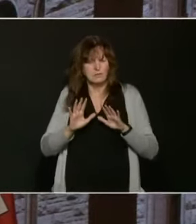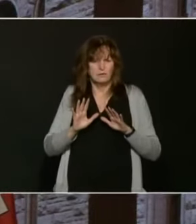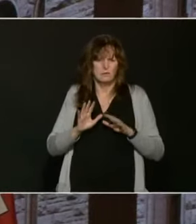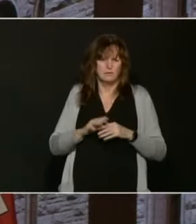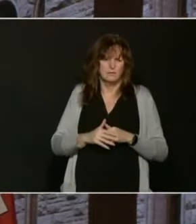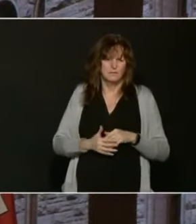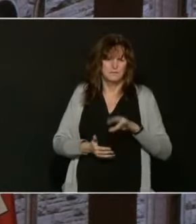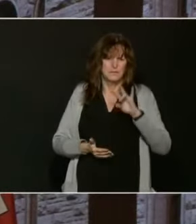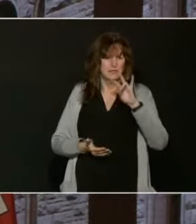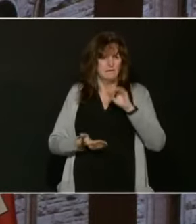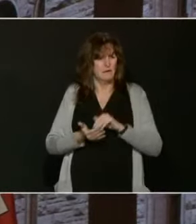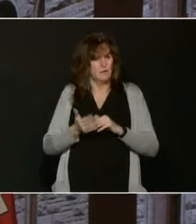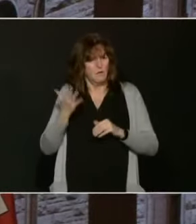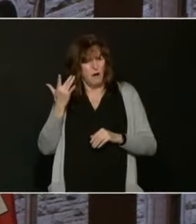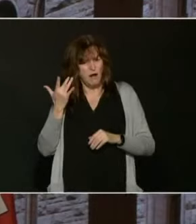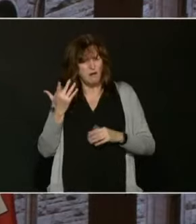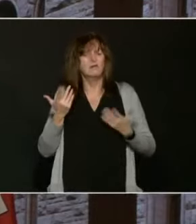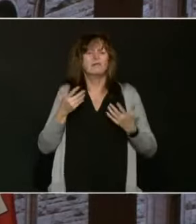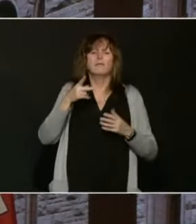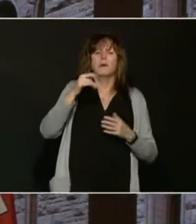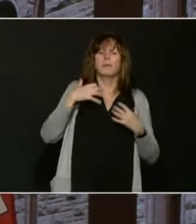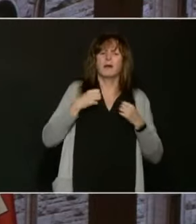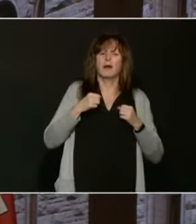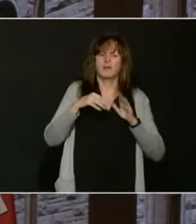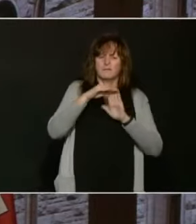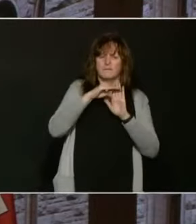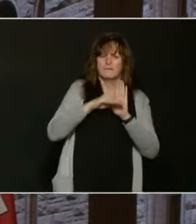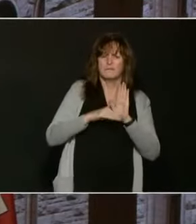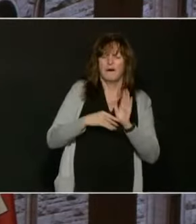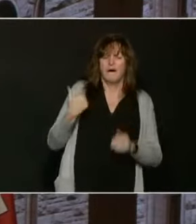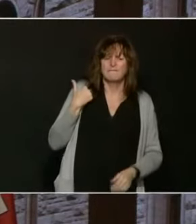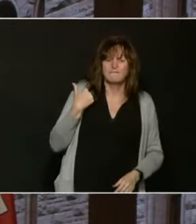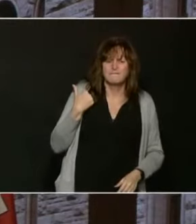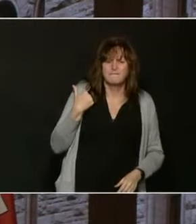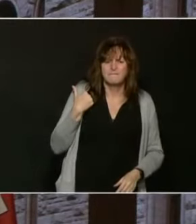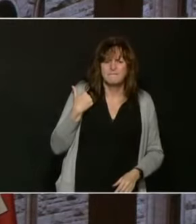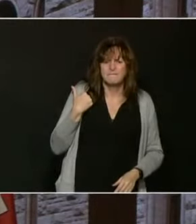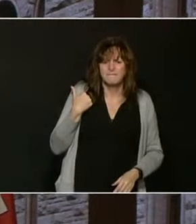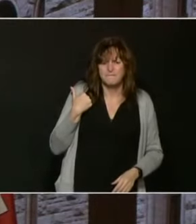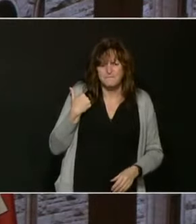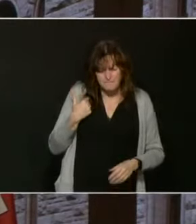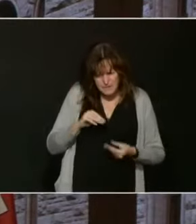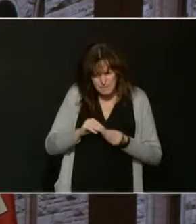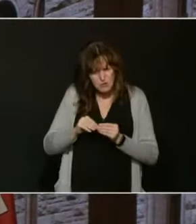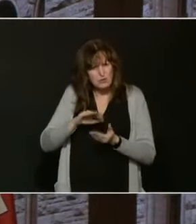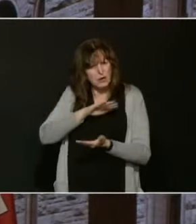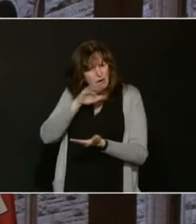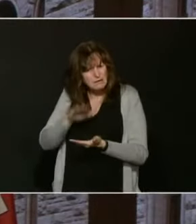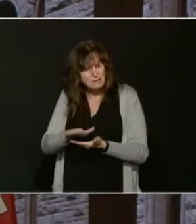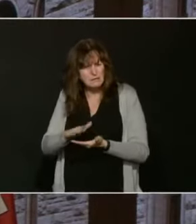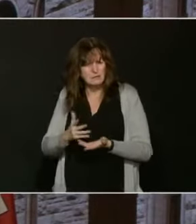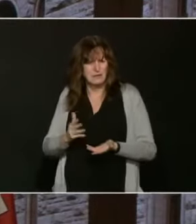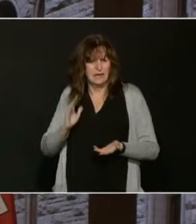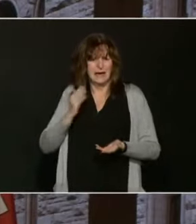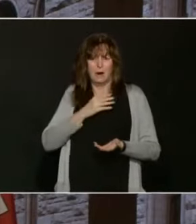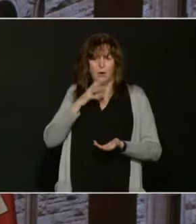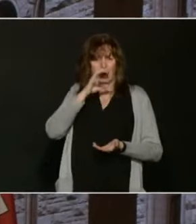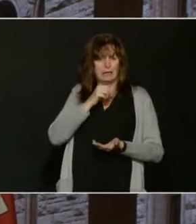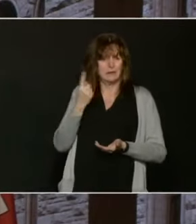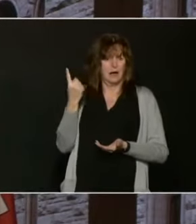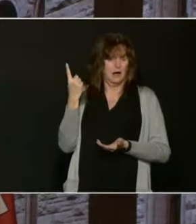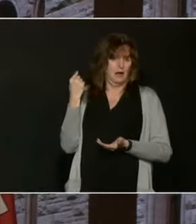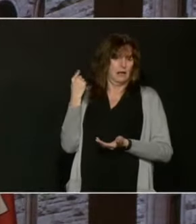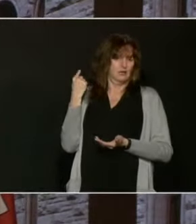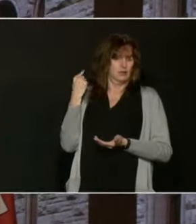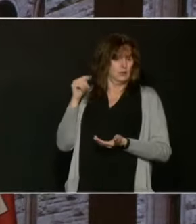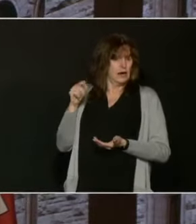We have, in the collective efforts through the public health measures, brought those numbers down. So those estimates, even late in April, of going